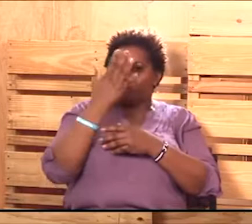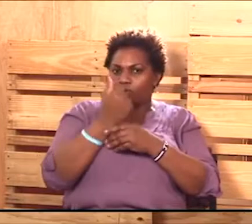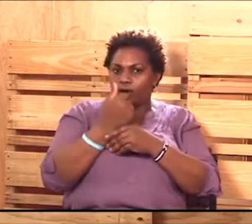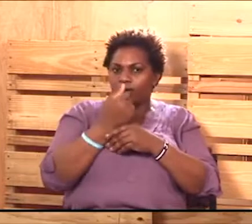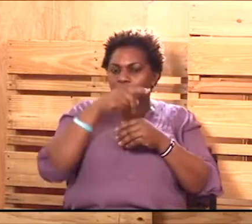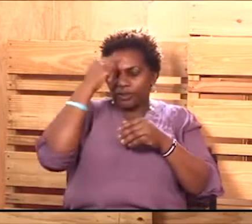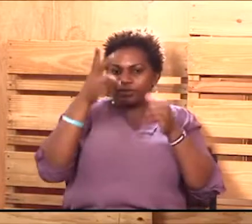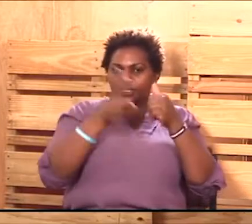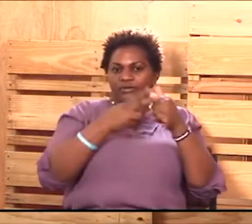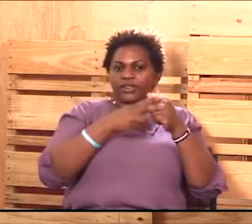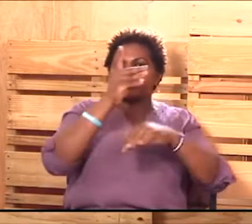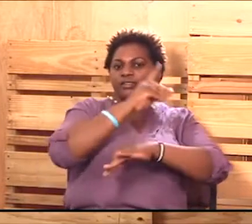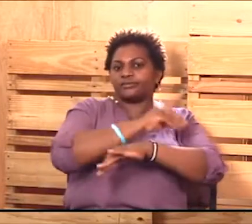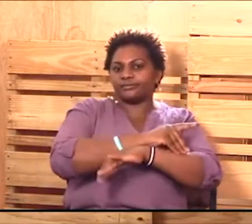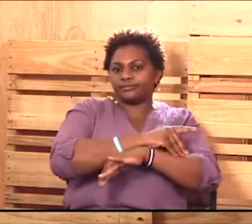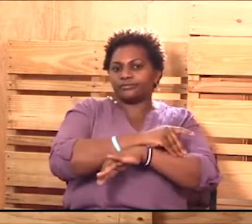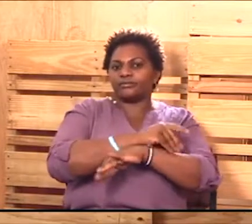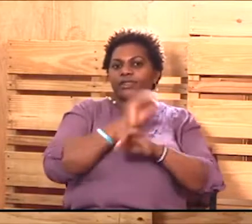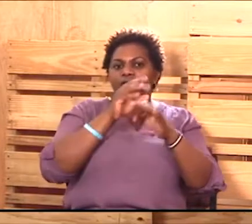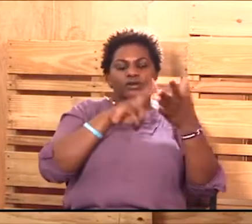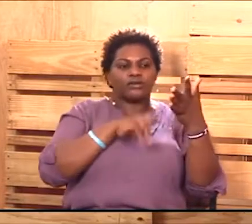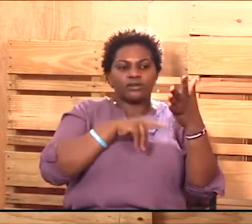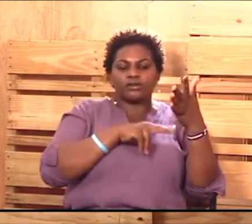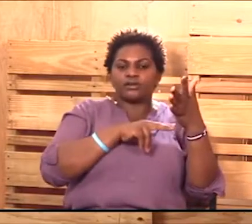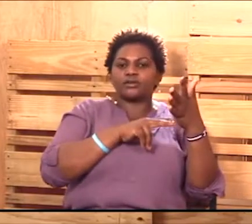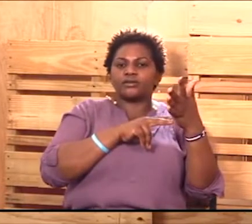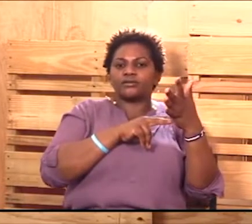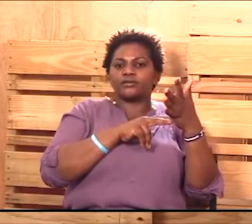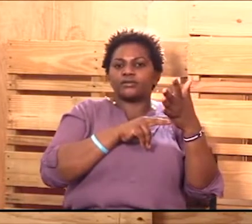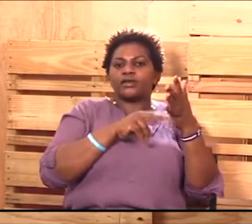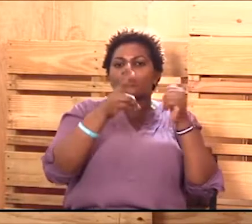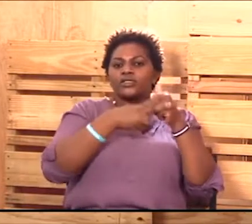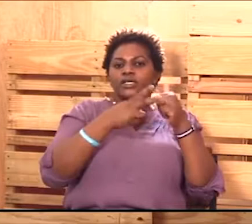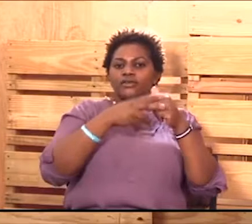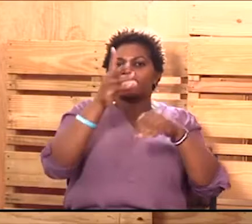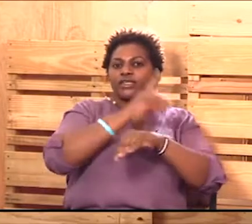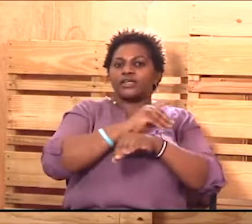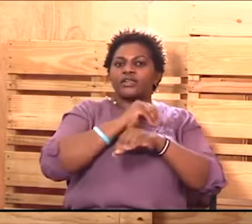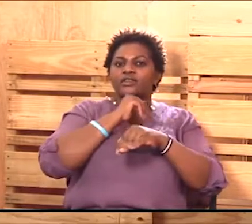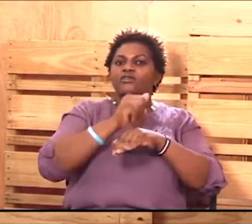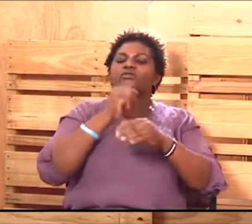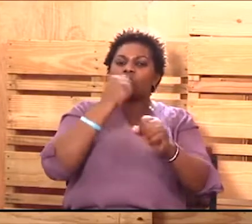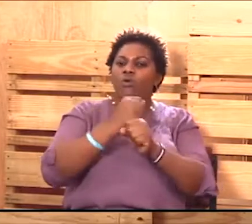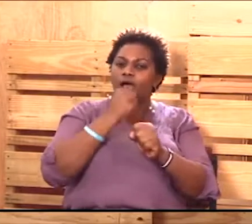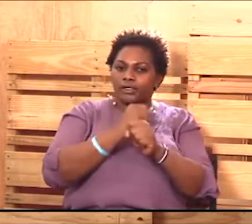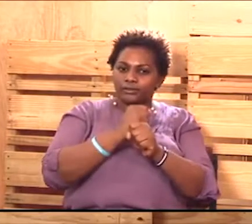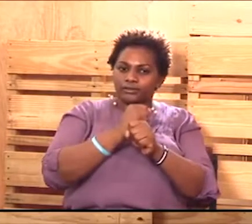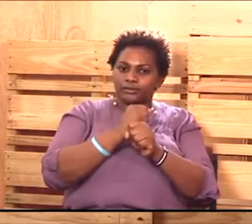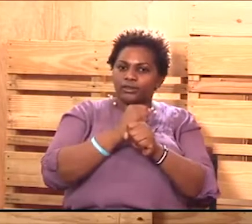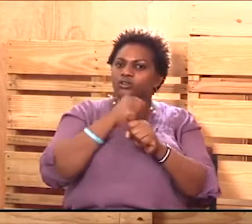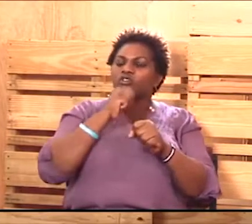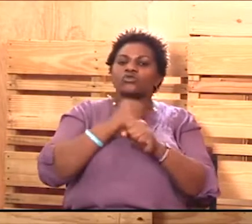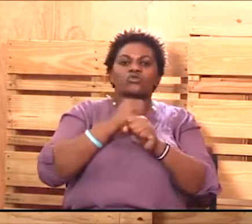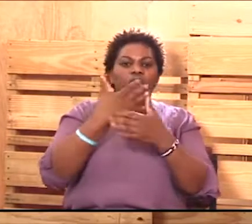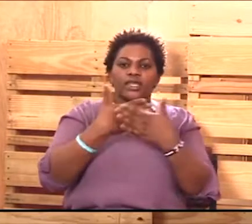of the seventh day. Because as you've read the Old Testament, you realize that on the seventh day, they were not supposed to work. They were not supposed to do